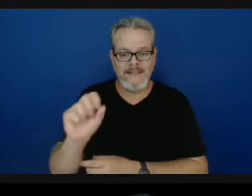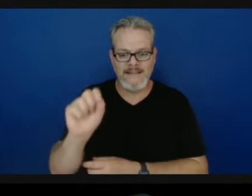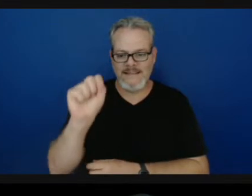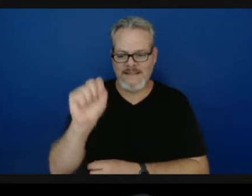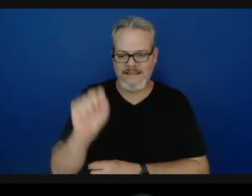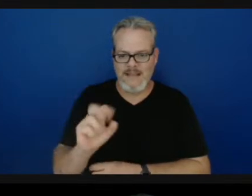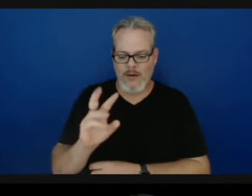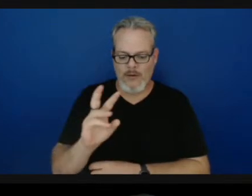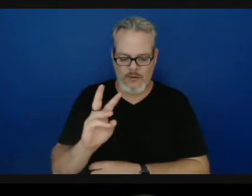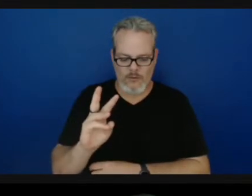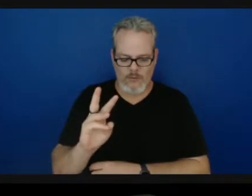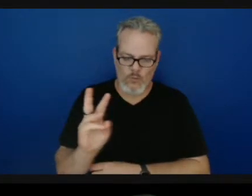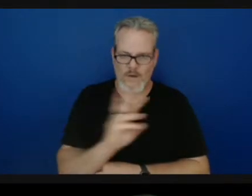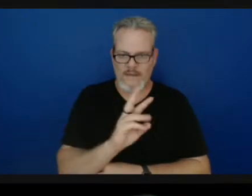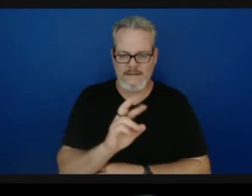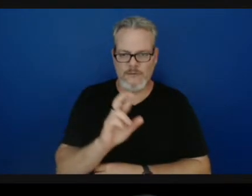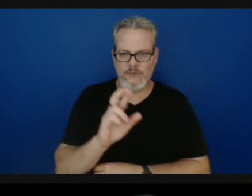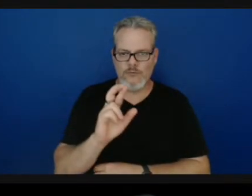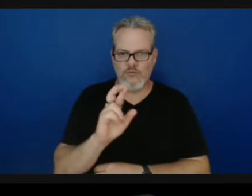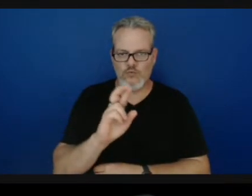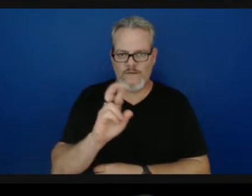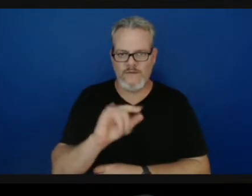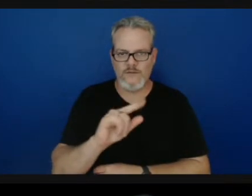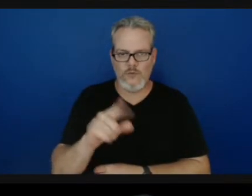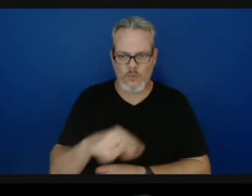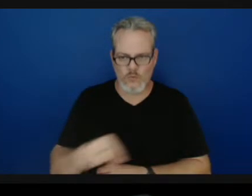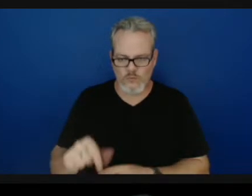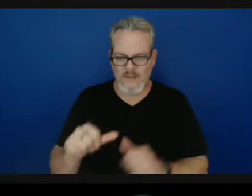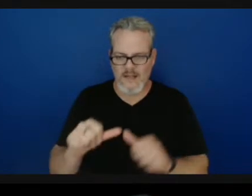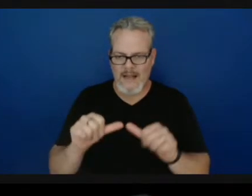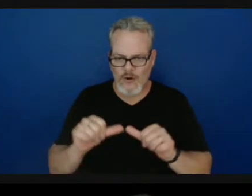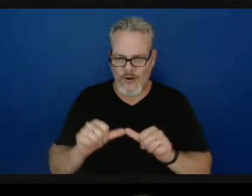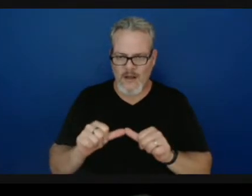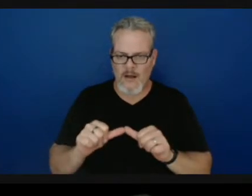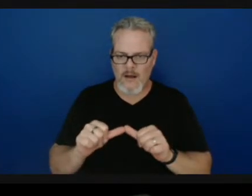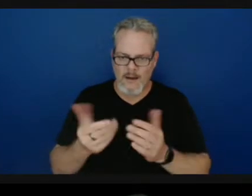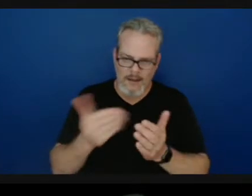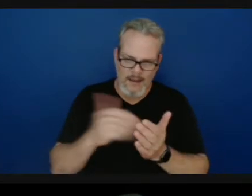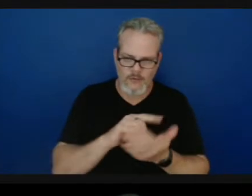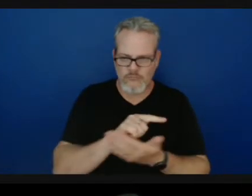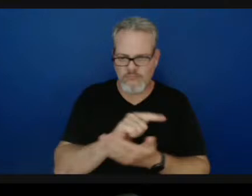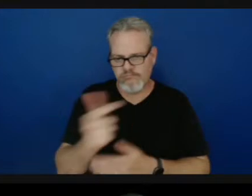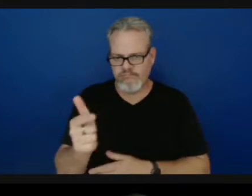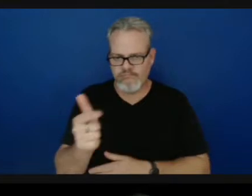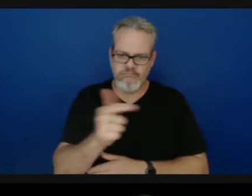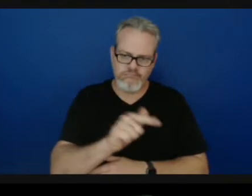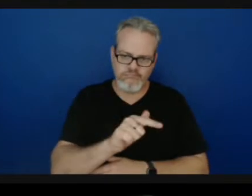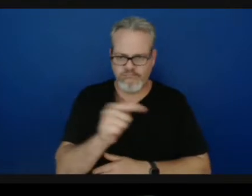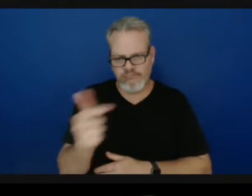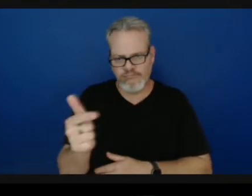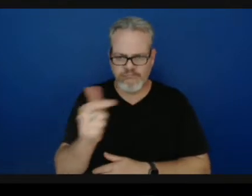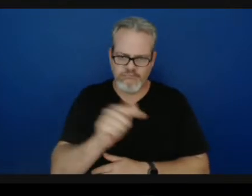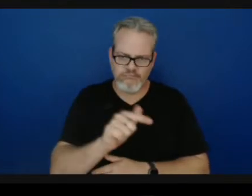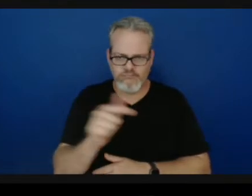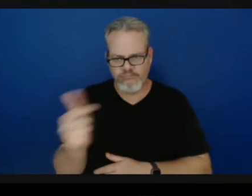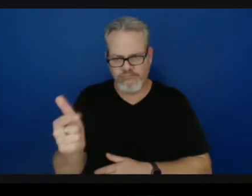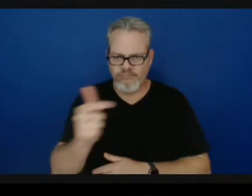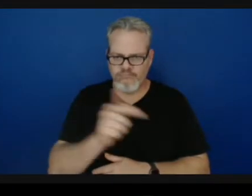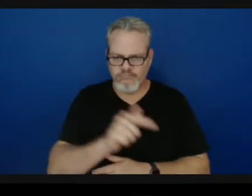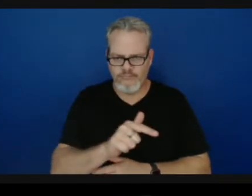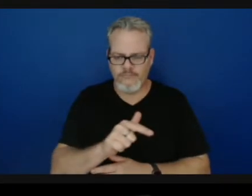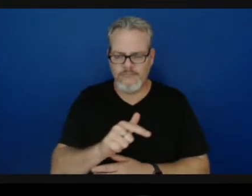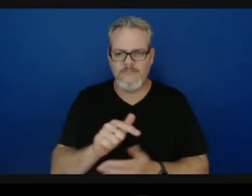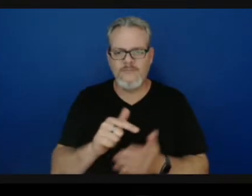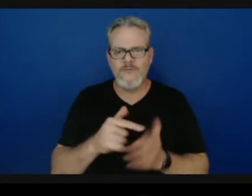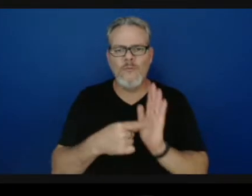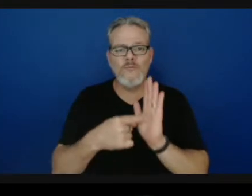Goes back to the summit, southwest rift connector, back to the Kauai. And I put this here in this way so you